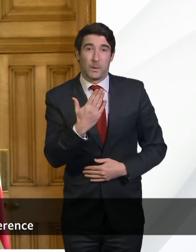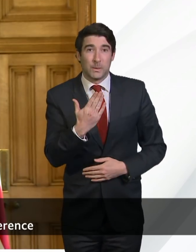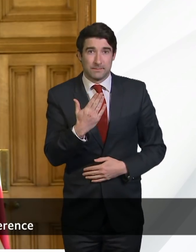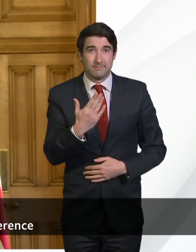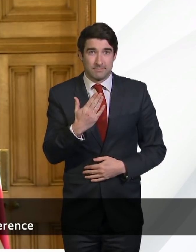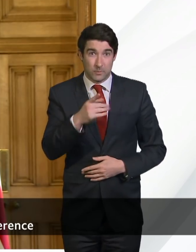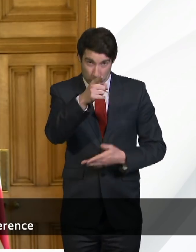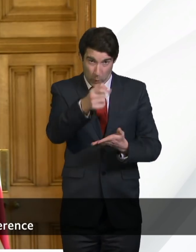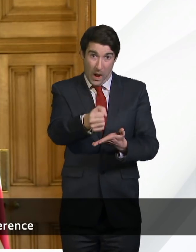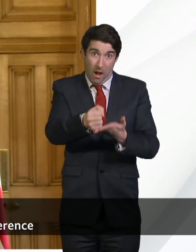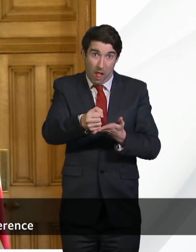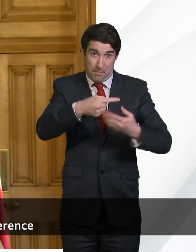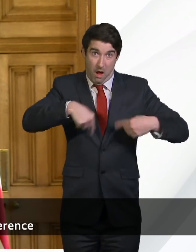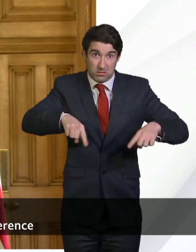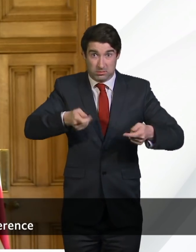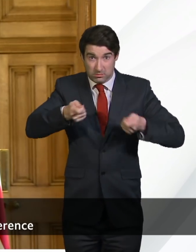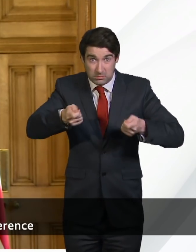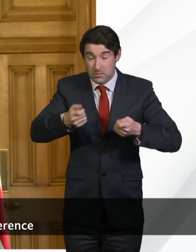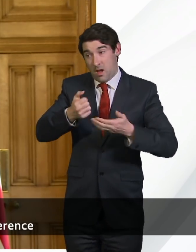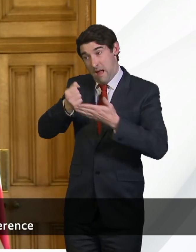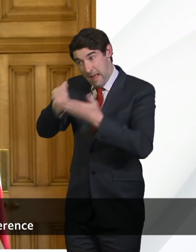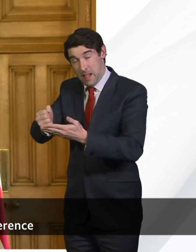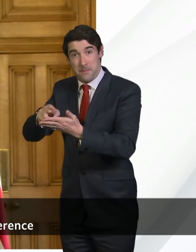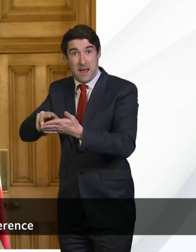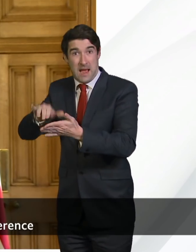the NHS and you've helped to save lives.